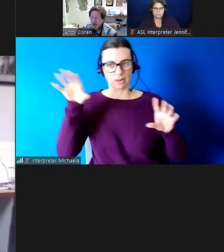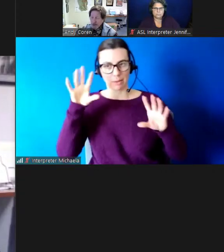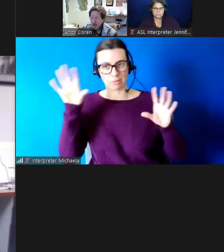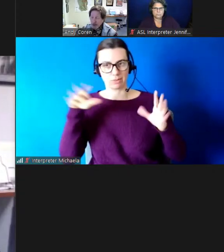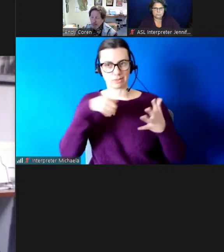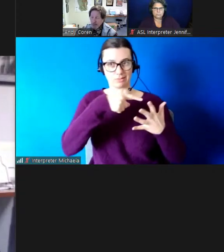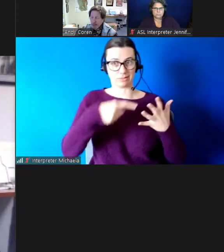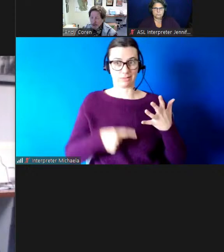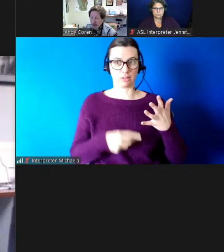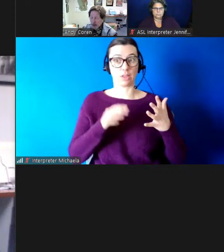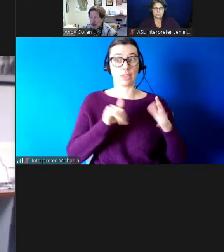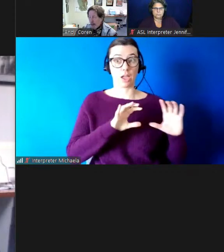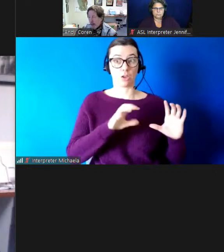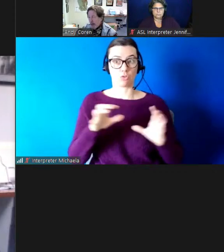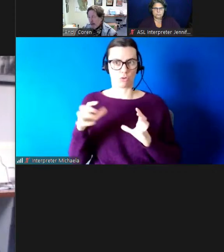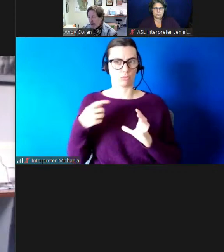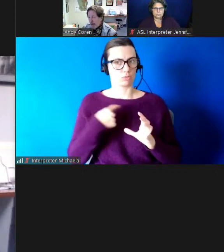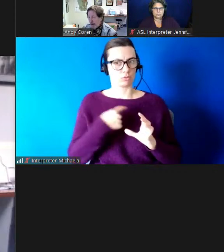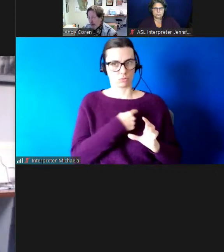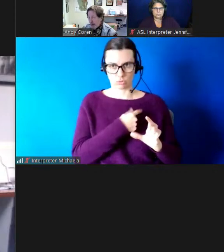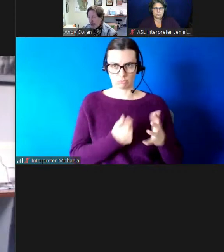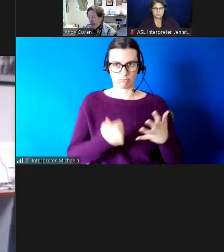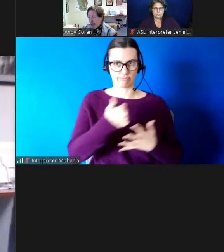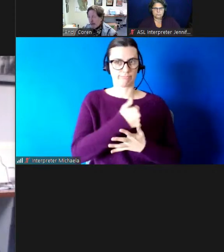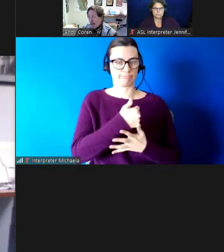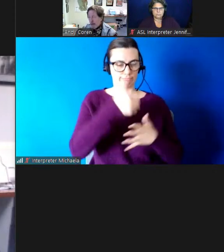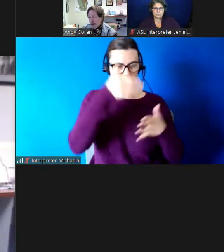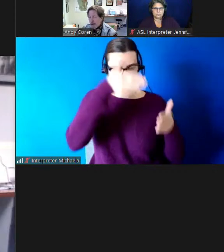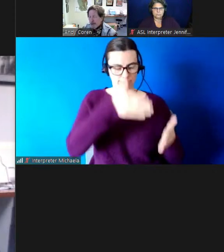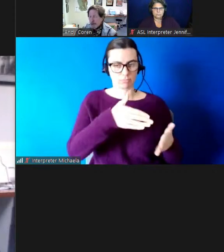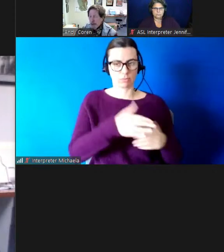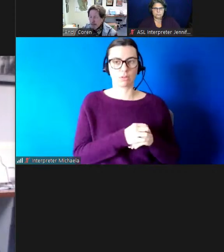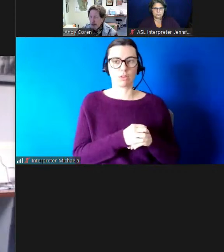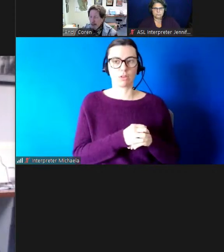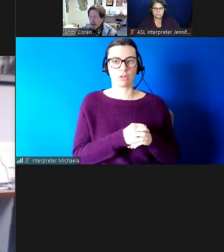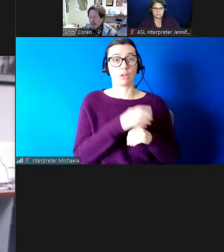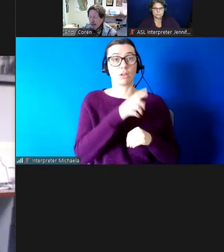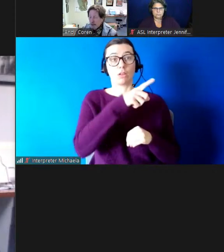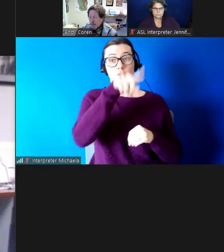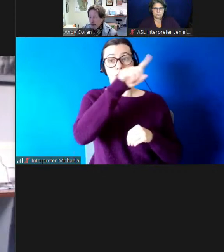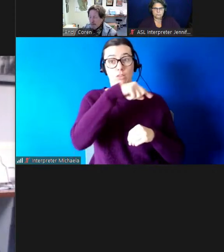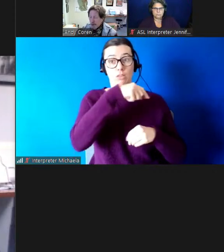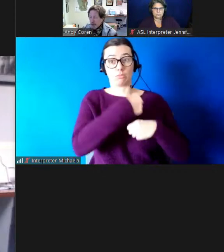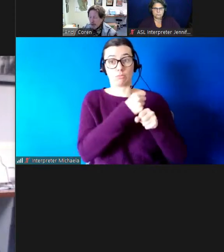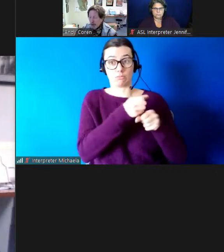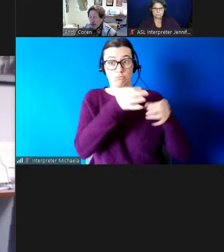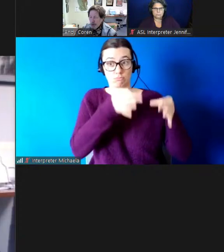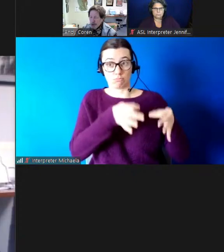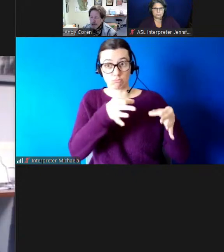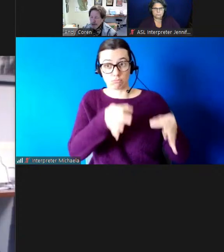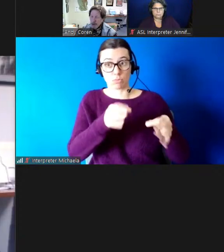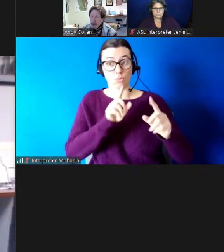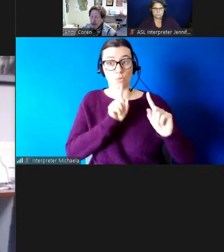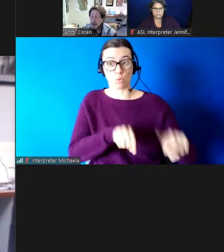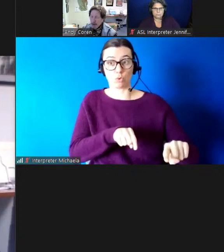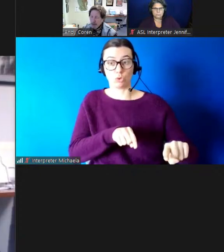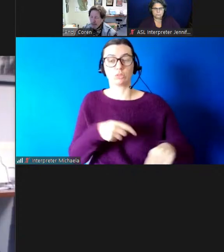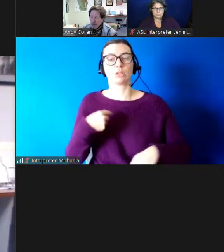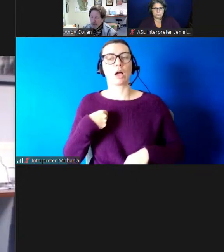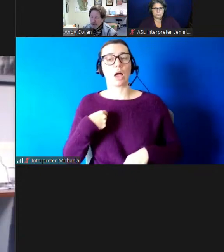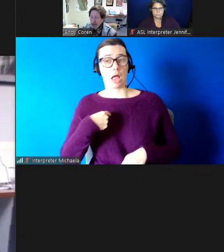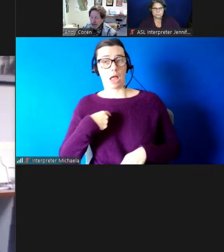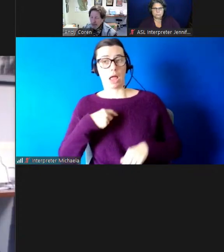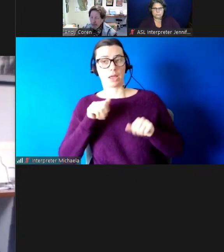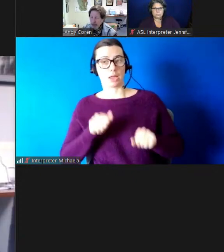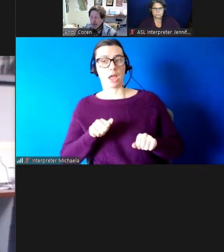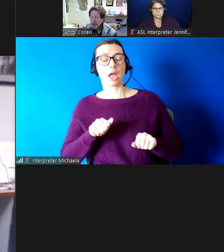groups that we really want to focus on. When they create their orders, I can follow them up with an order, or just